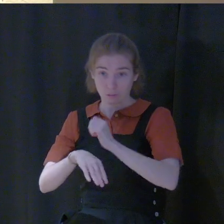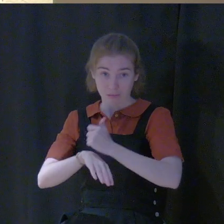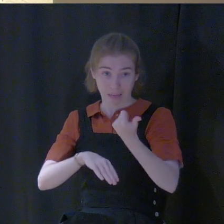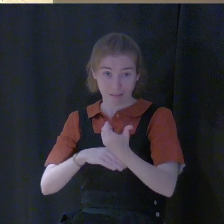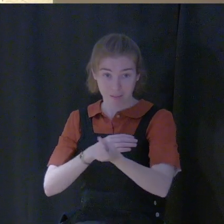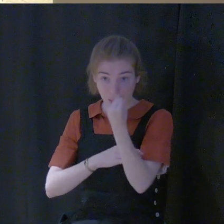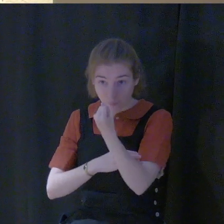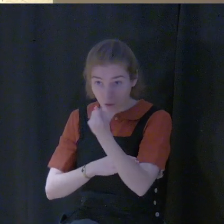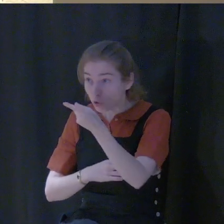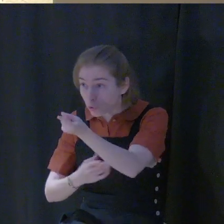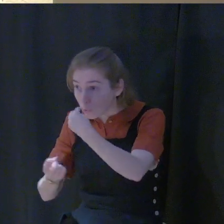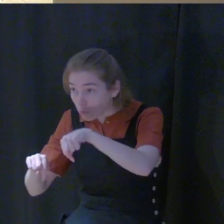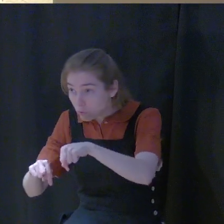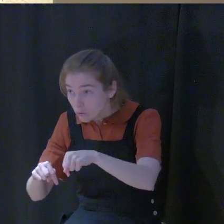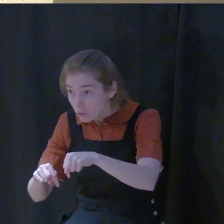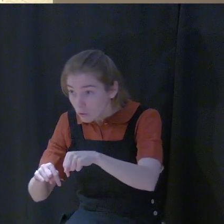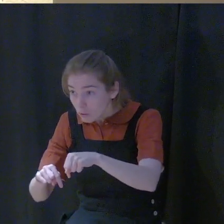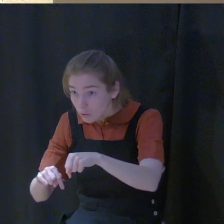Would you be here?